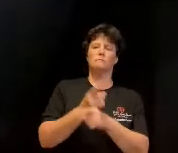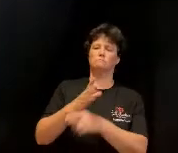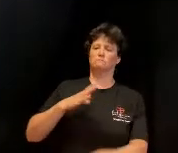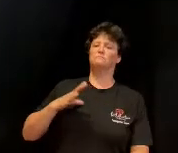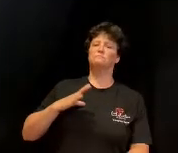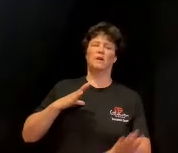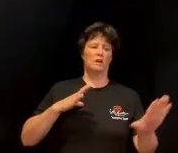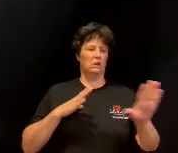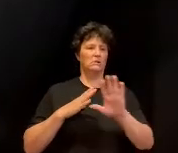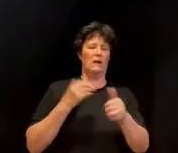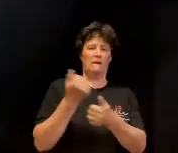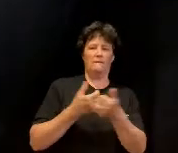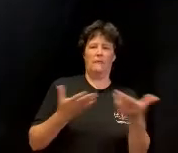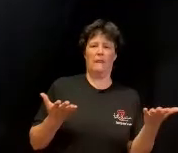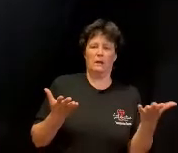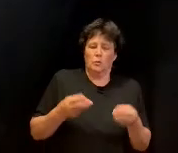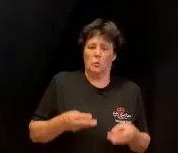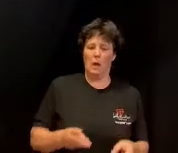Absolutely not.